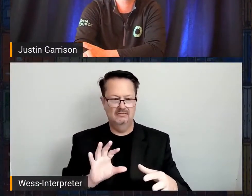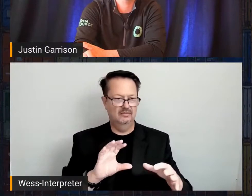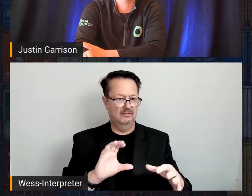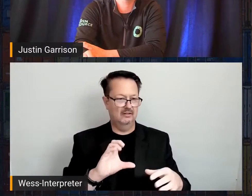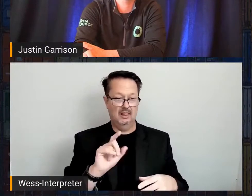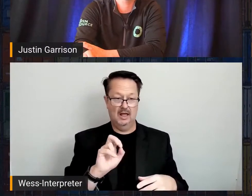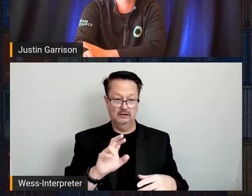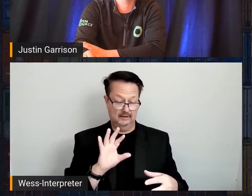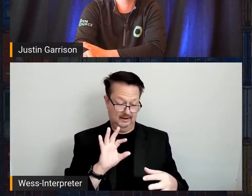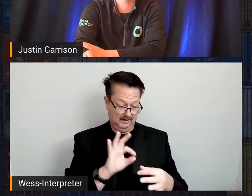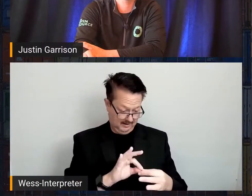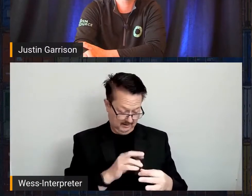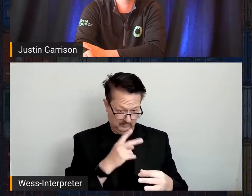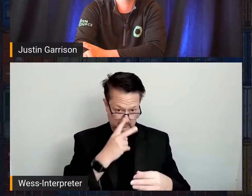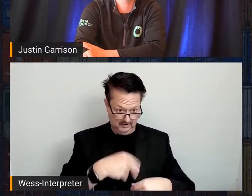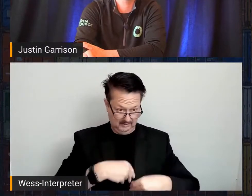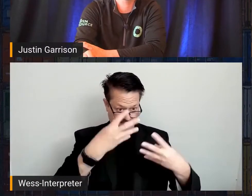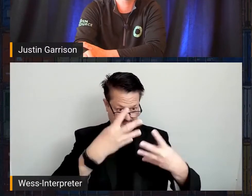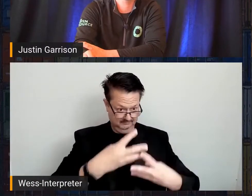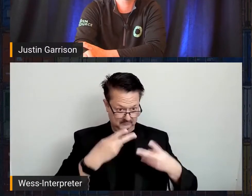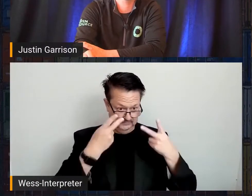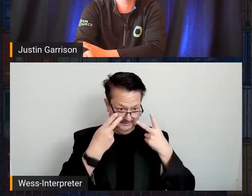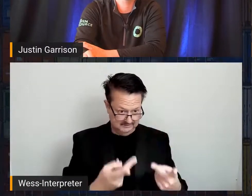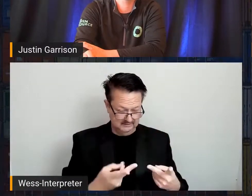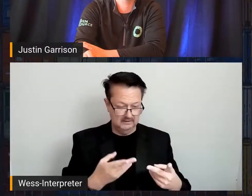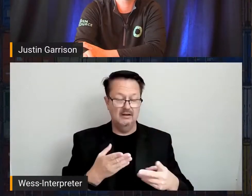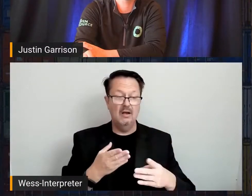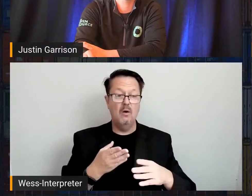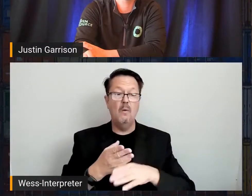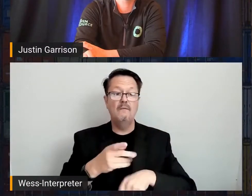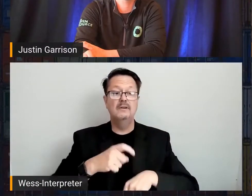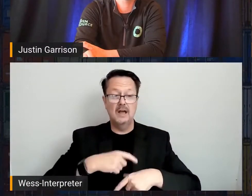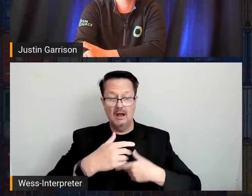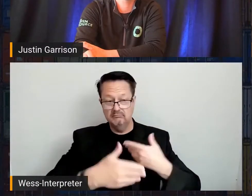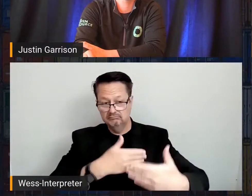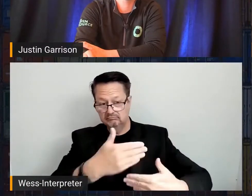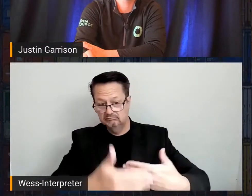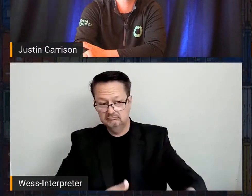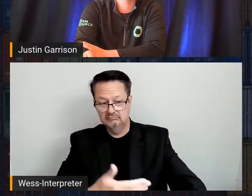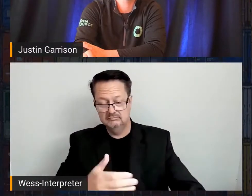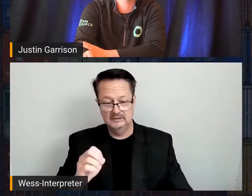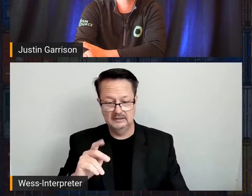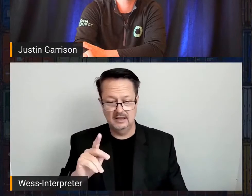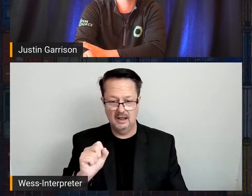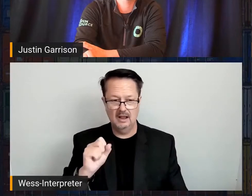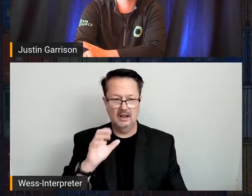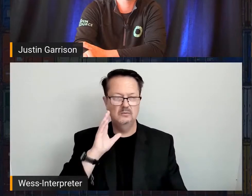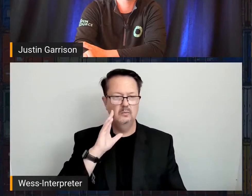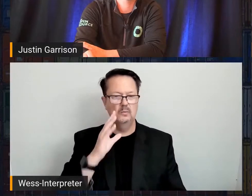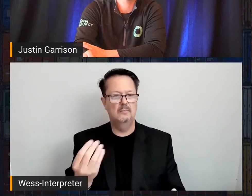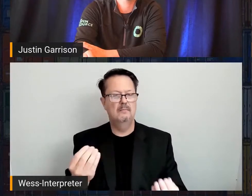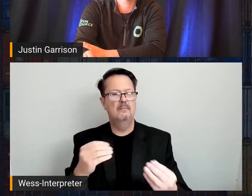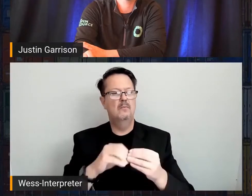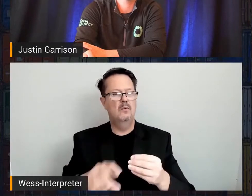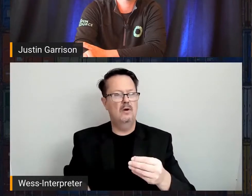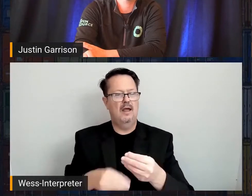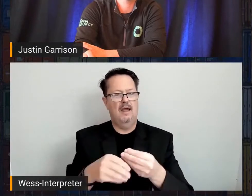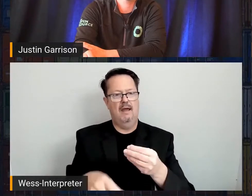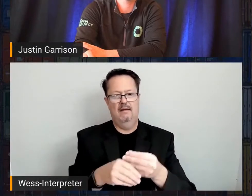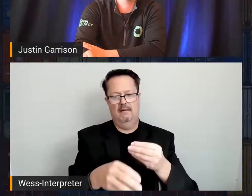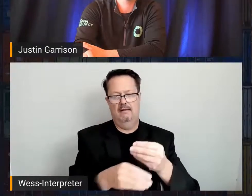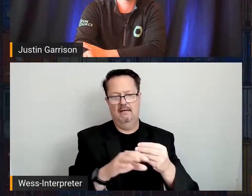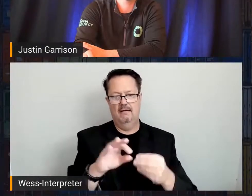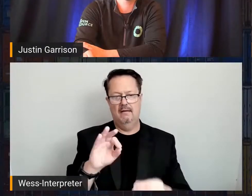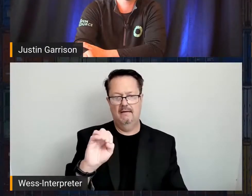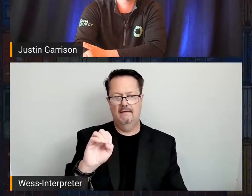it. But over time, EKS as overall, we're going to add more features that is